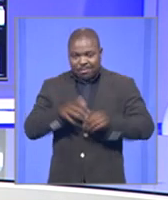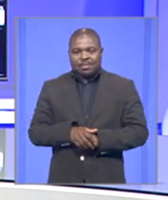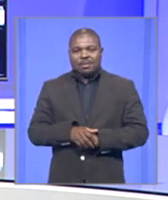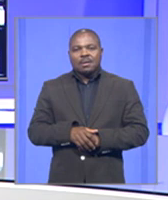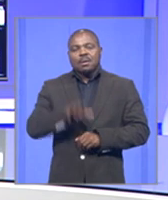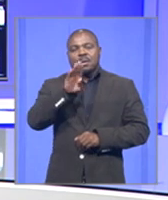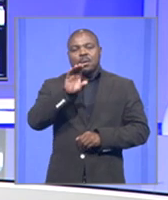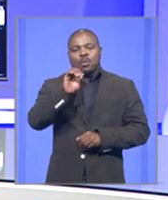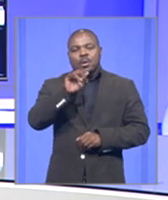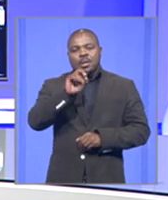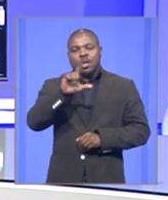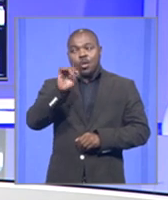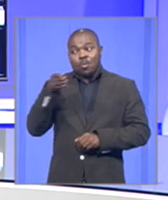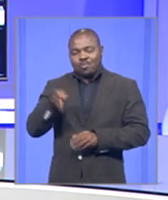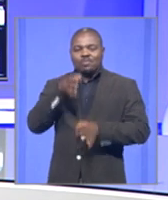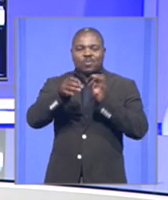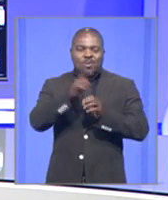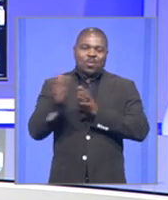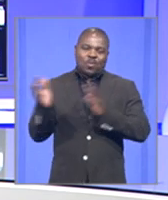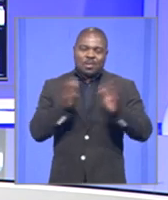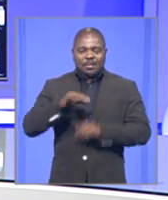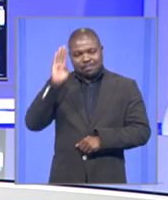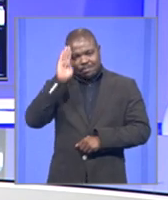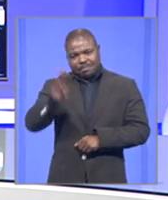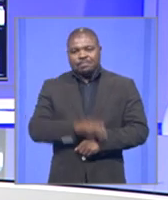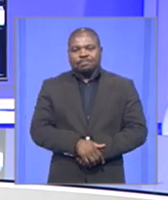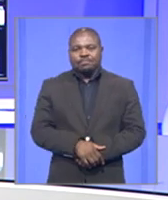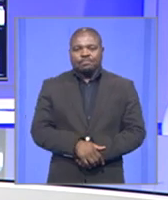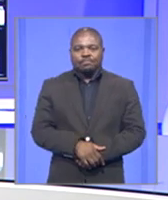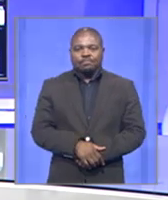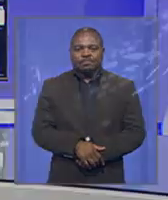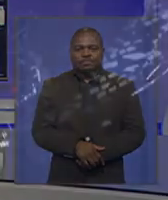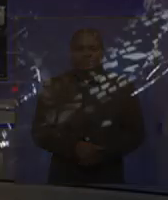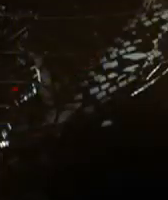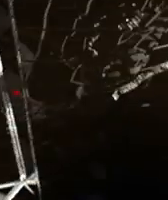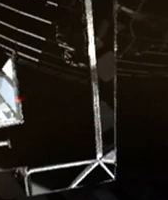sia le boinelo molebi mang ka tsa maemo a bosa sala sentle.